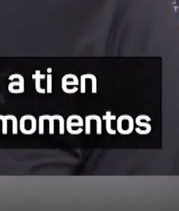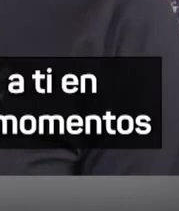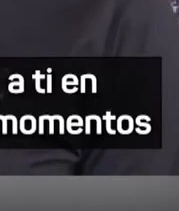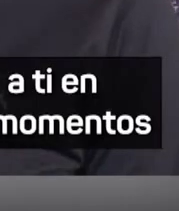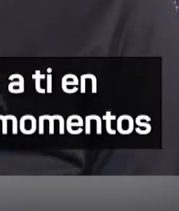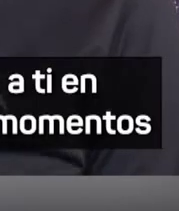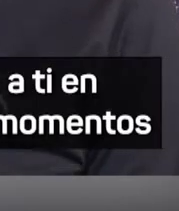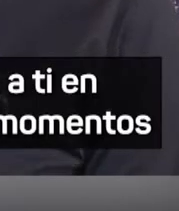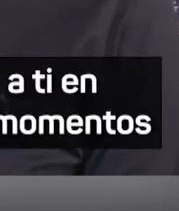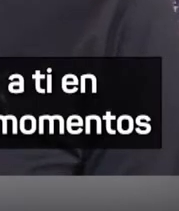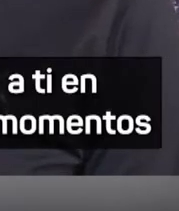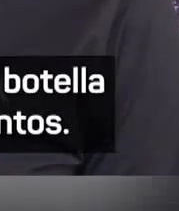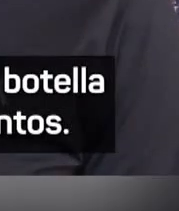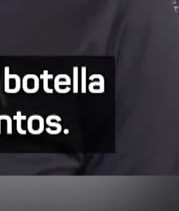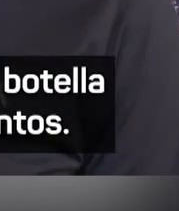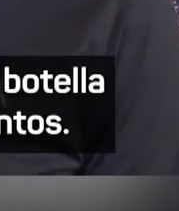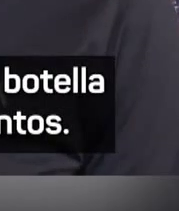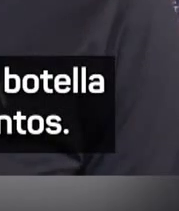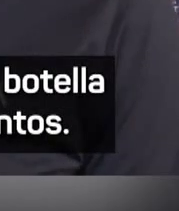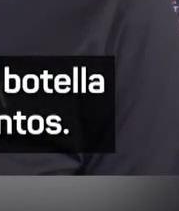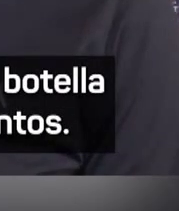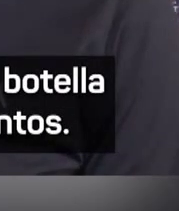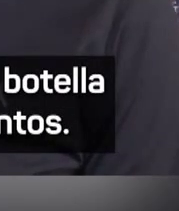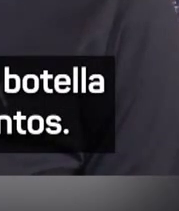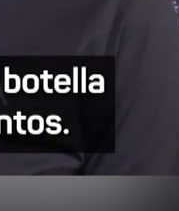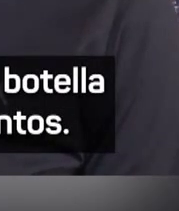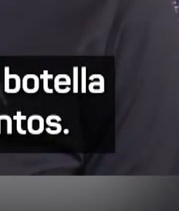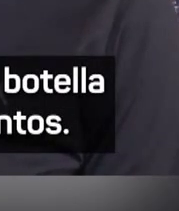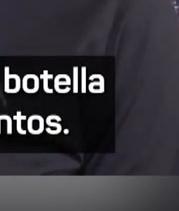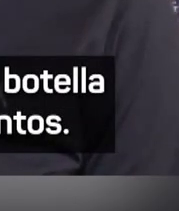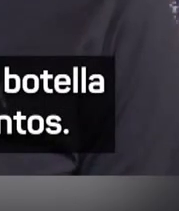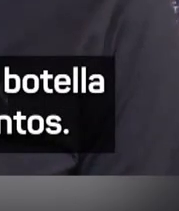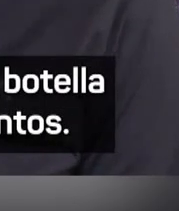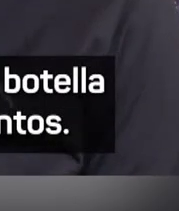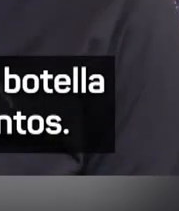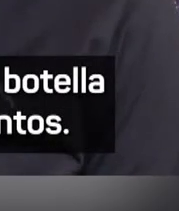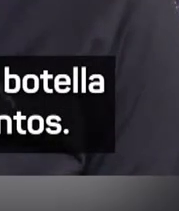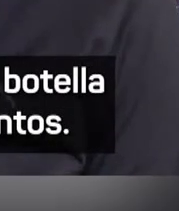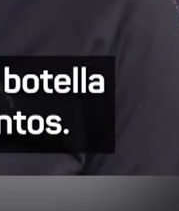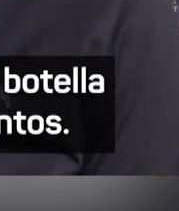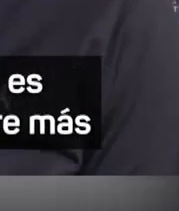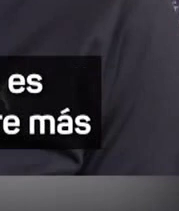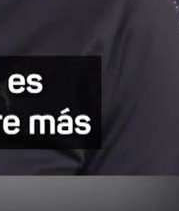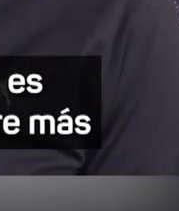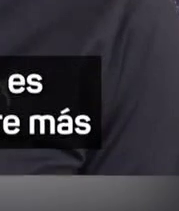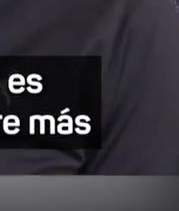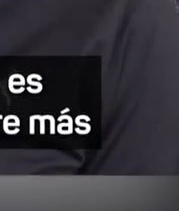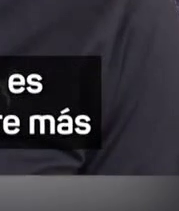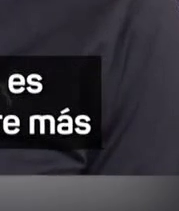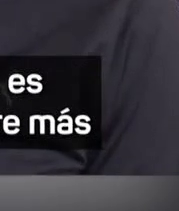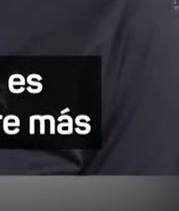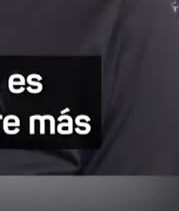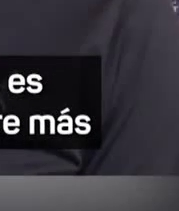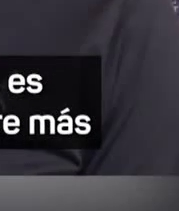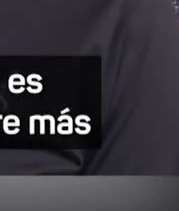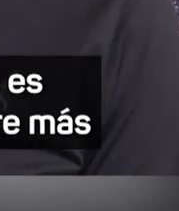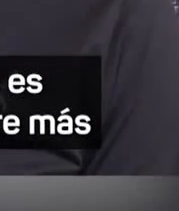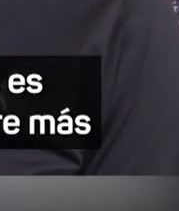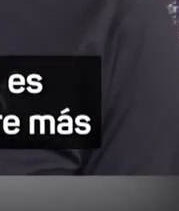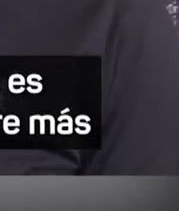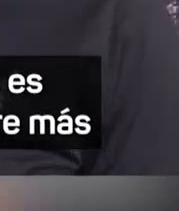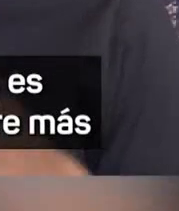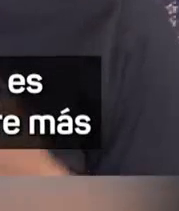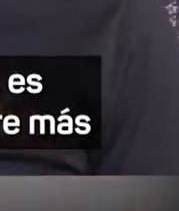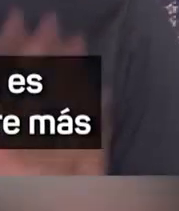to you in the bad moments. In the good ones, I don't need anyone. Just open the champagne to celebrate together. But in the bad moments, you have to have